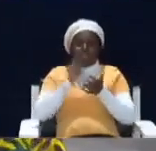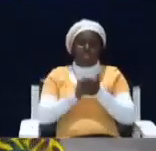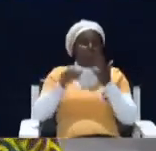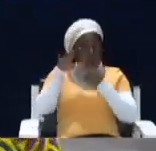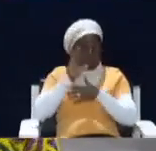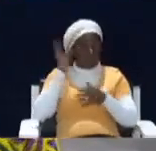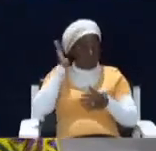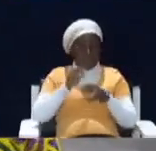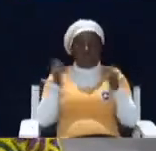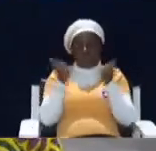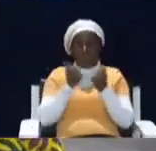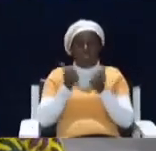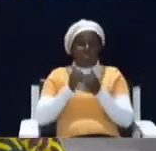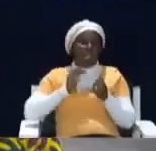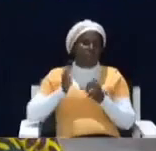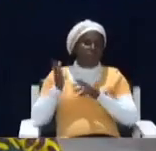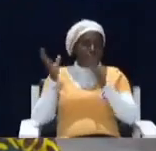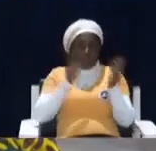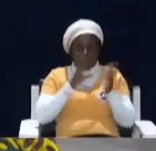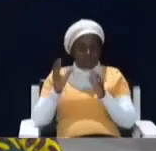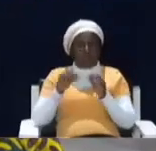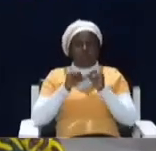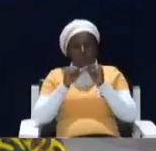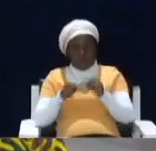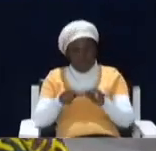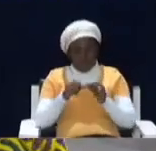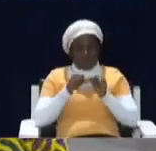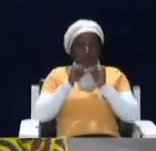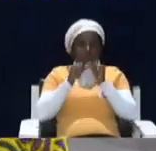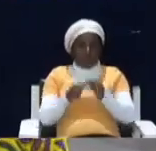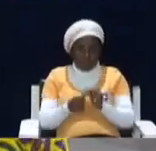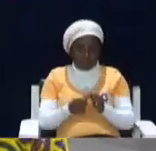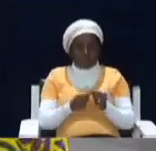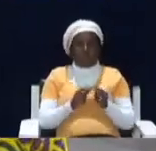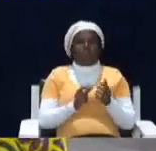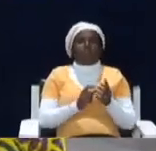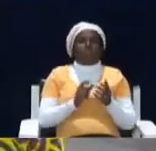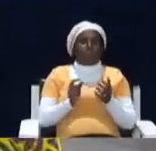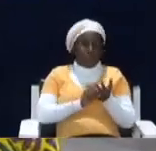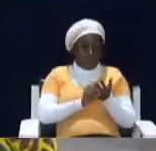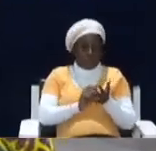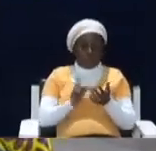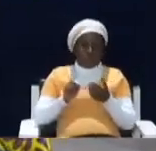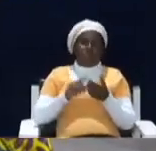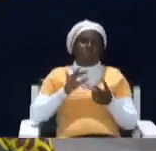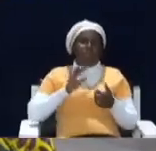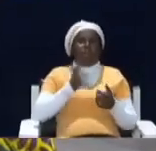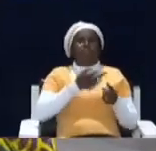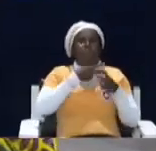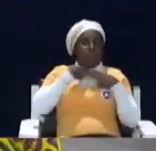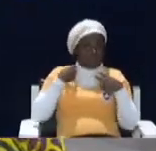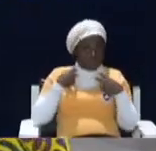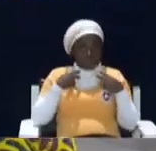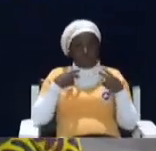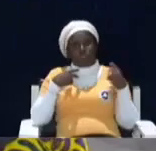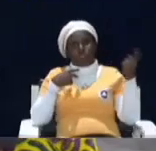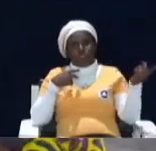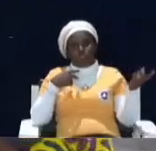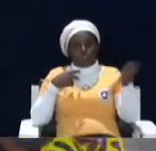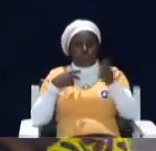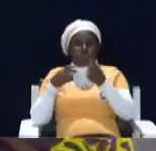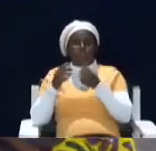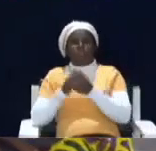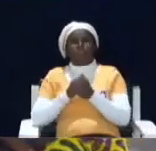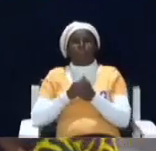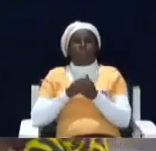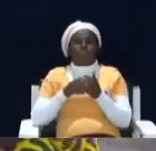battles. He keeps reinforcing his word through our pastor, in charge of our parish. I belong to area